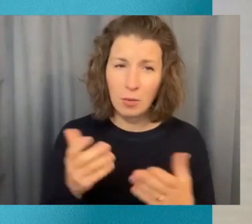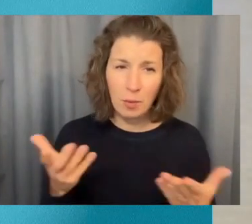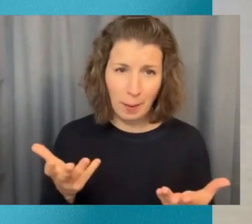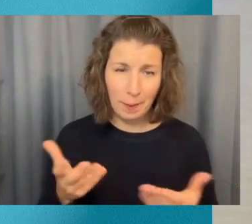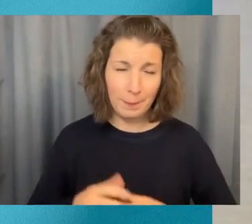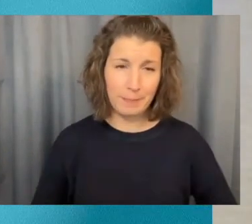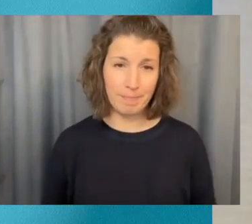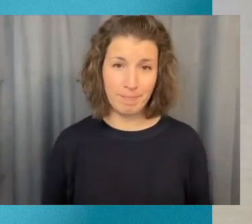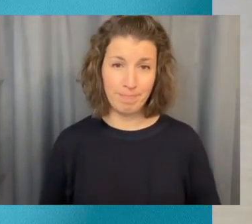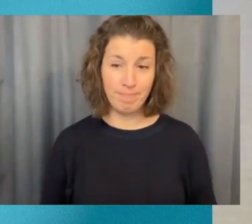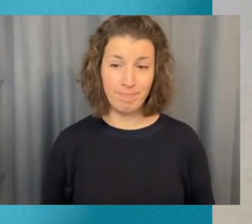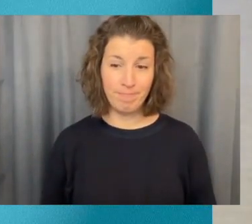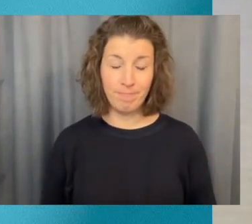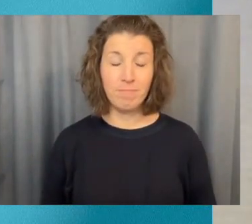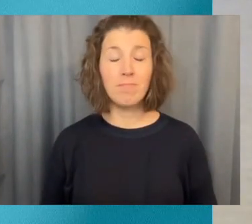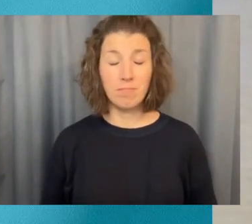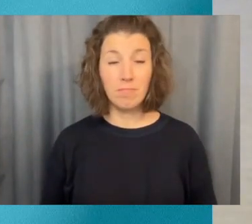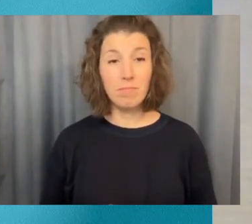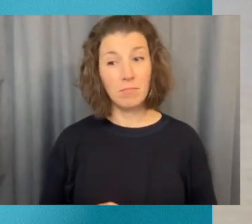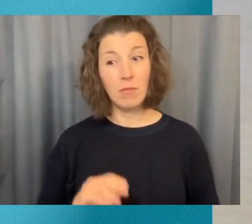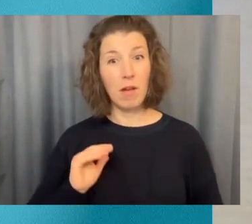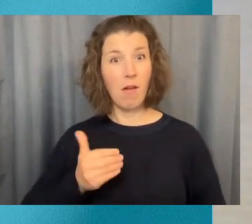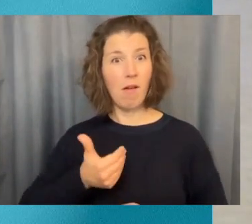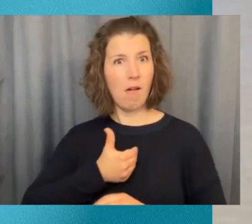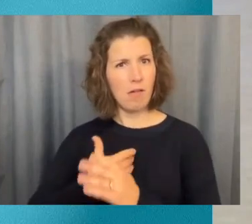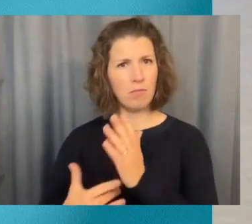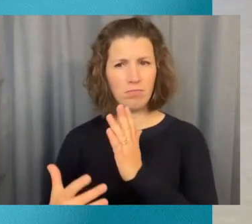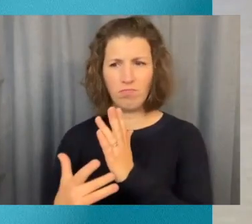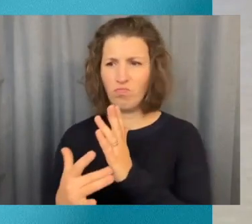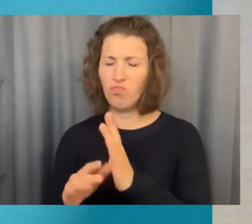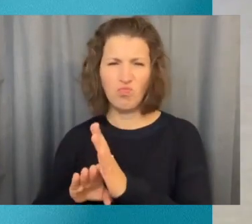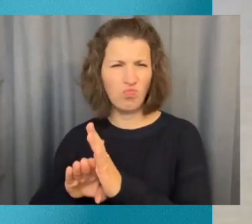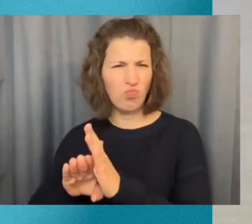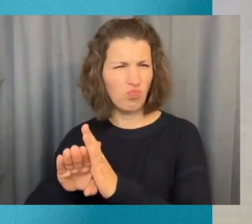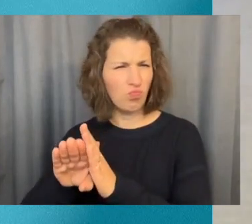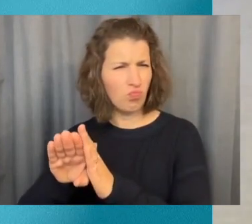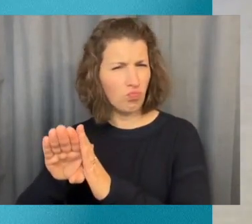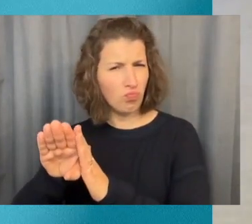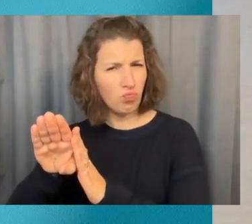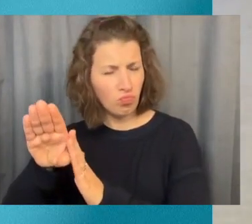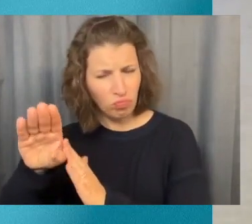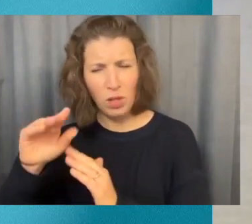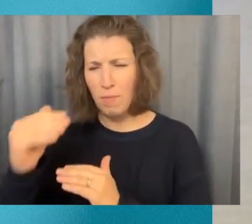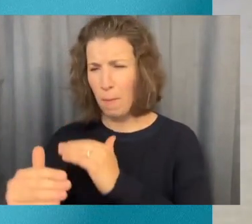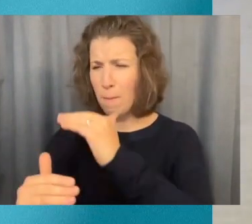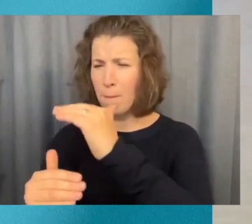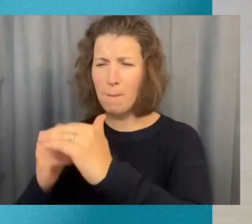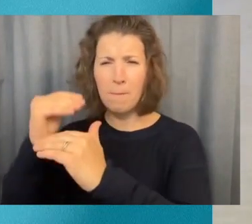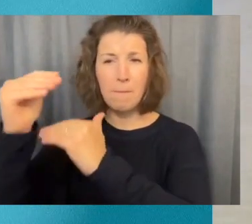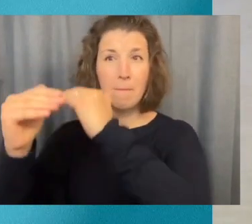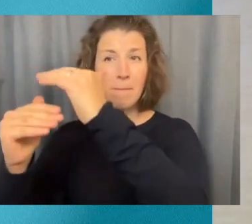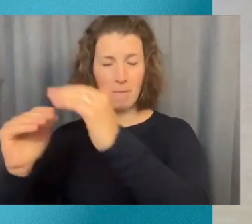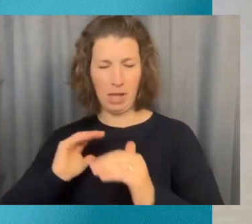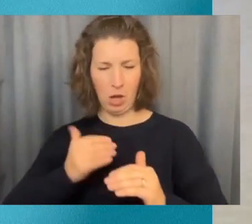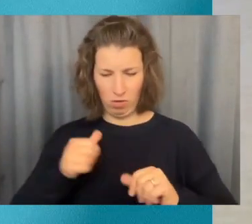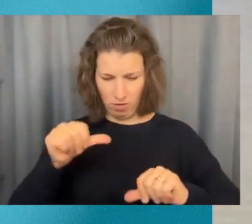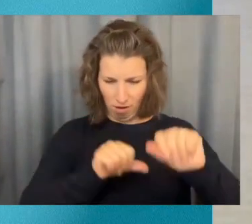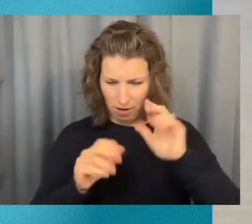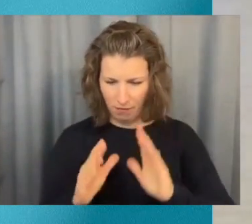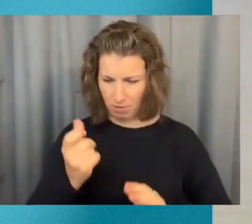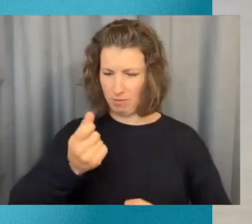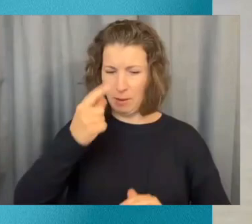That as much as we have advanced in our scientific understanding of the basic elements